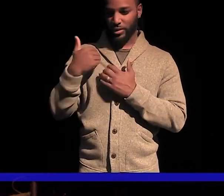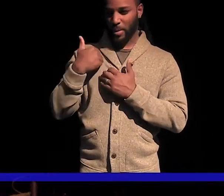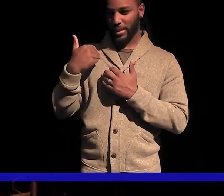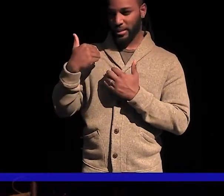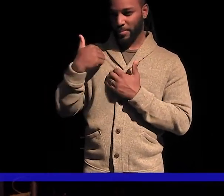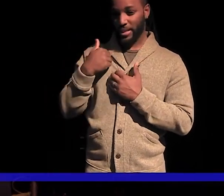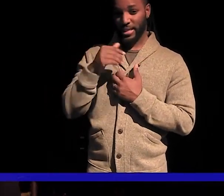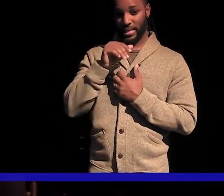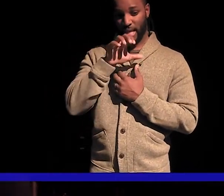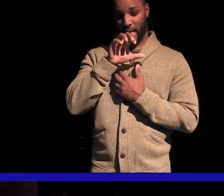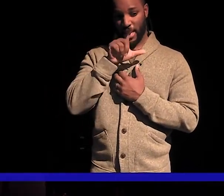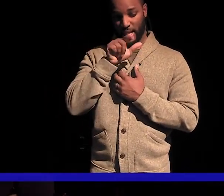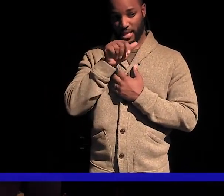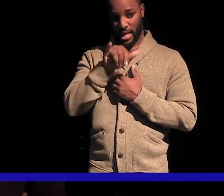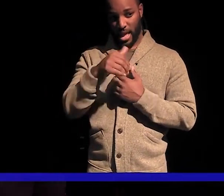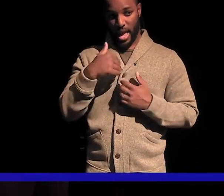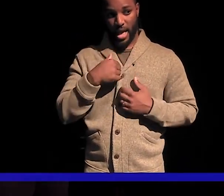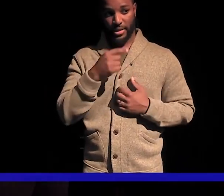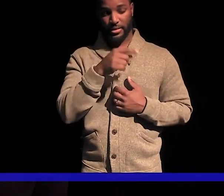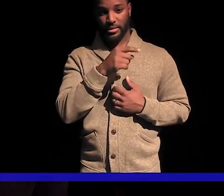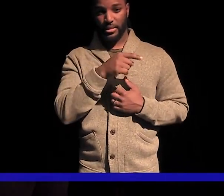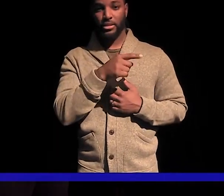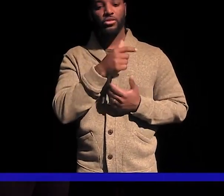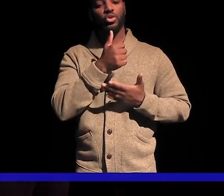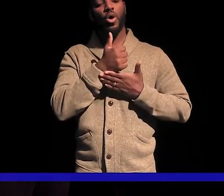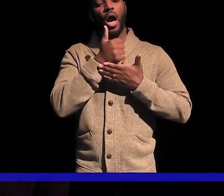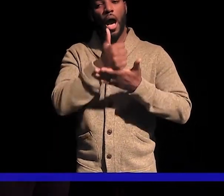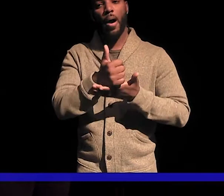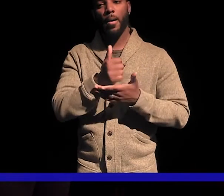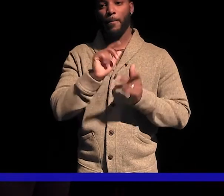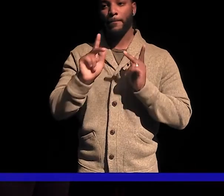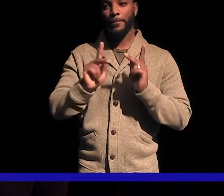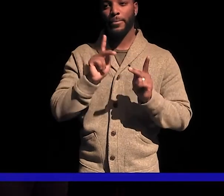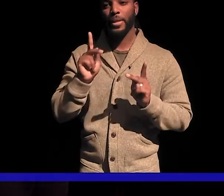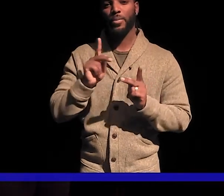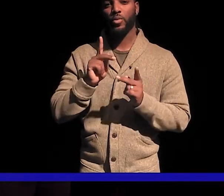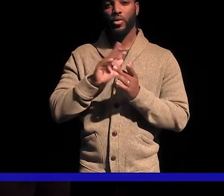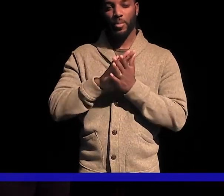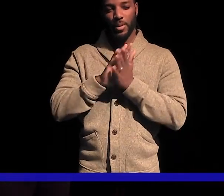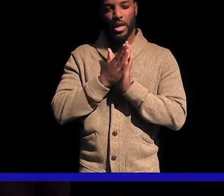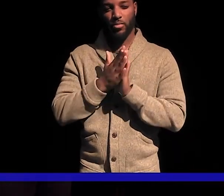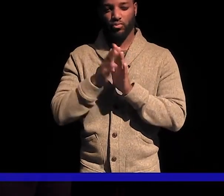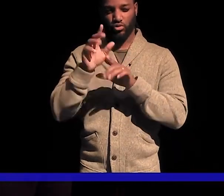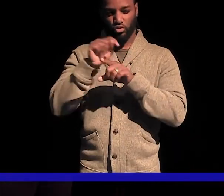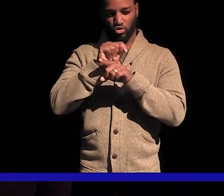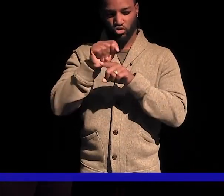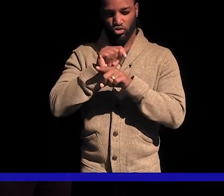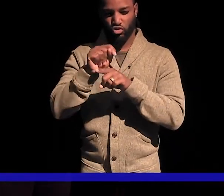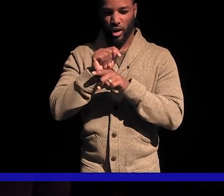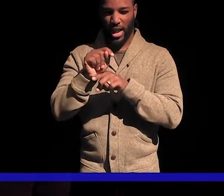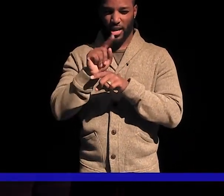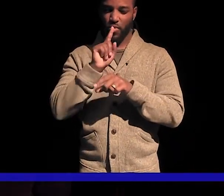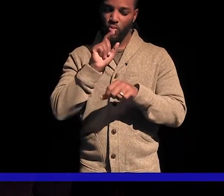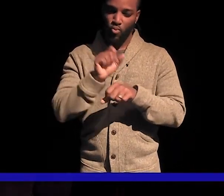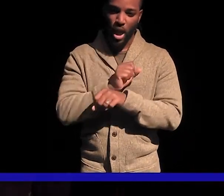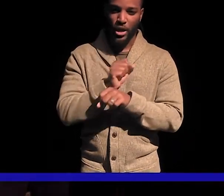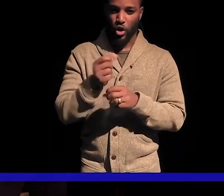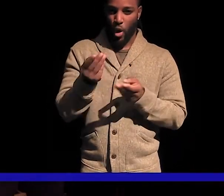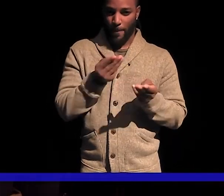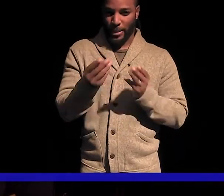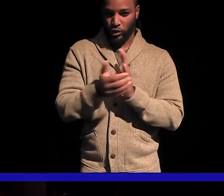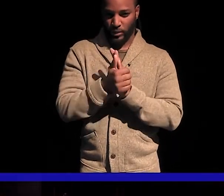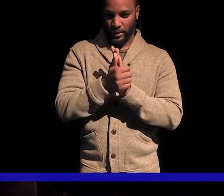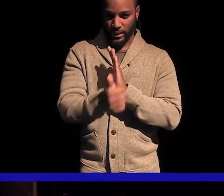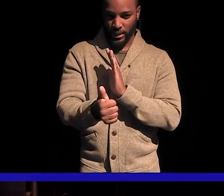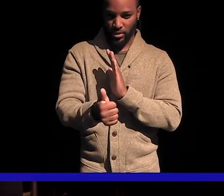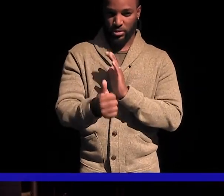responsibilities that Clay has is to help people to be trained in practical ministry skills,